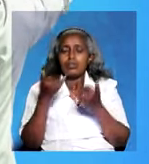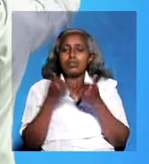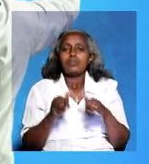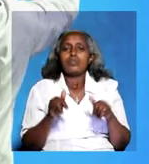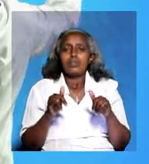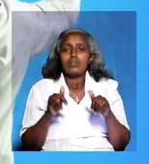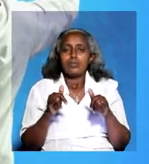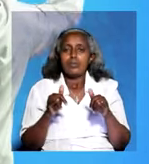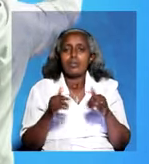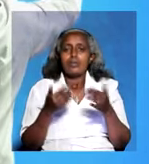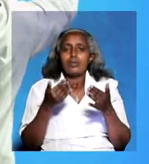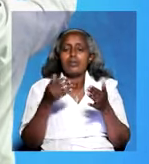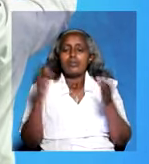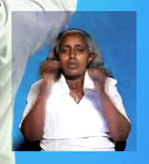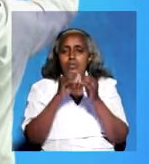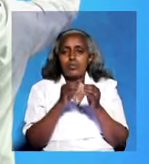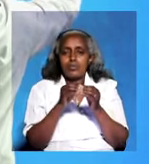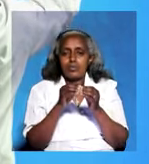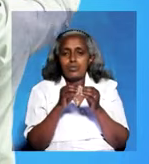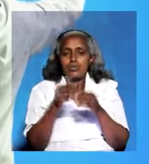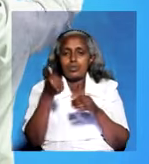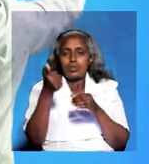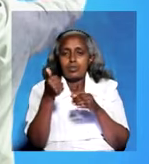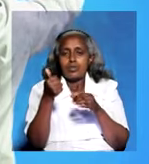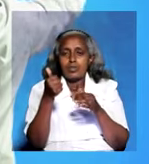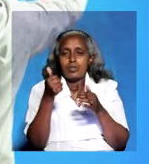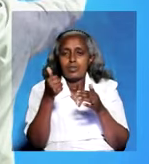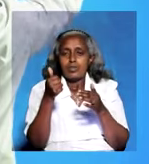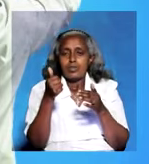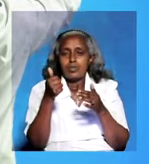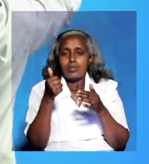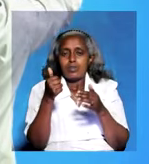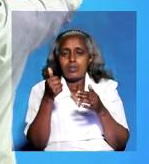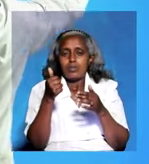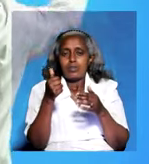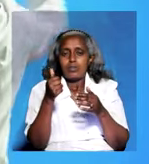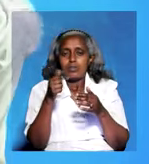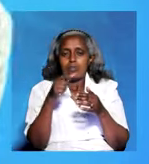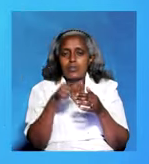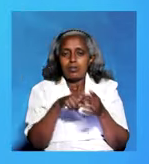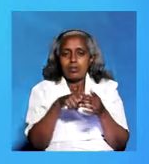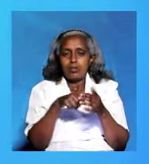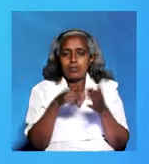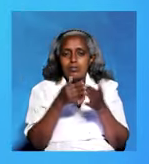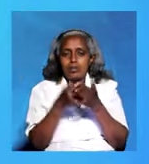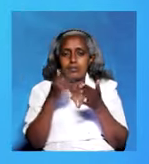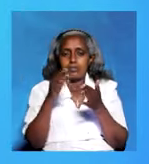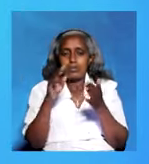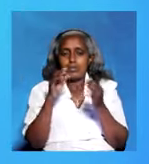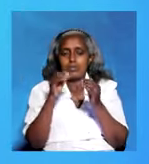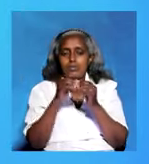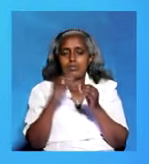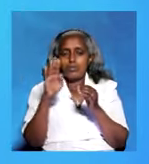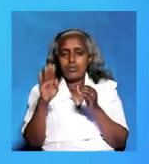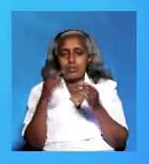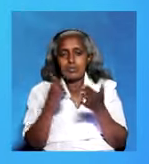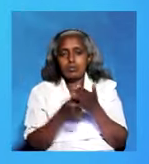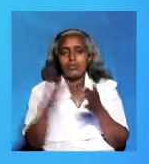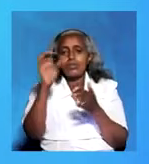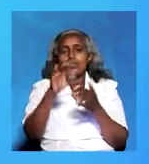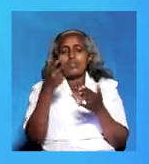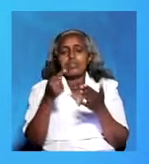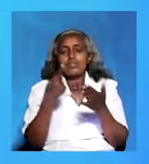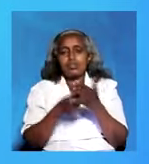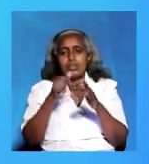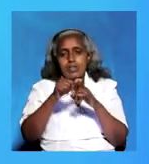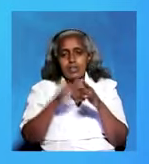divided by magnitude of a, magnitude of b. So to find the angle between